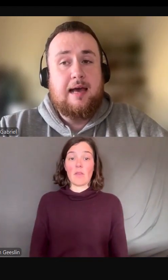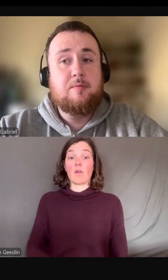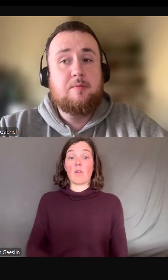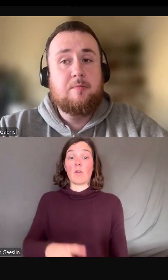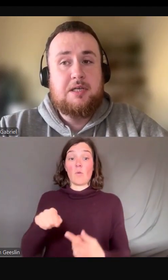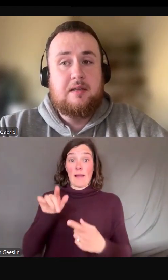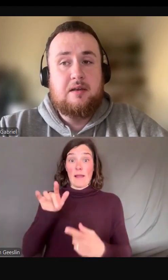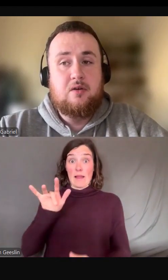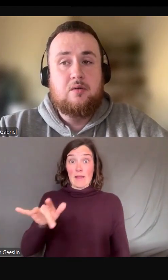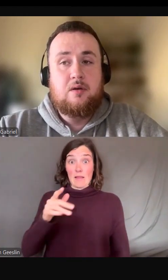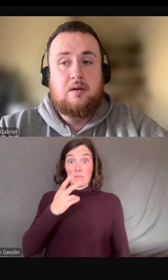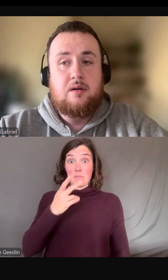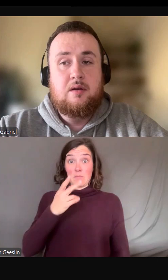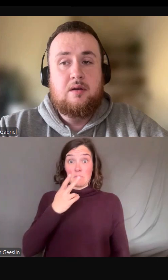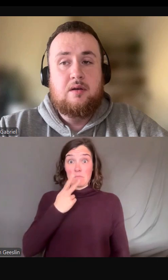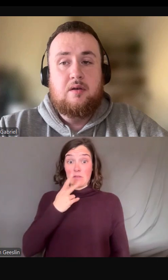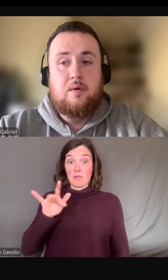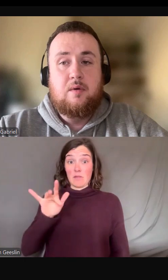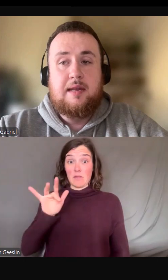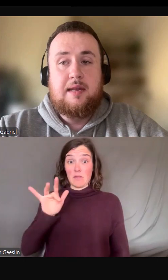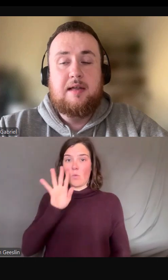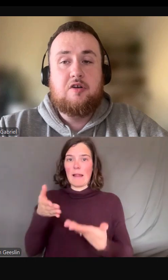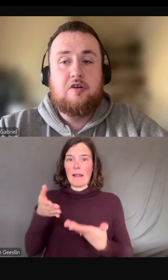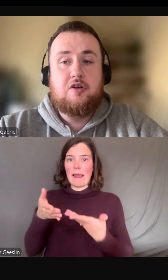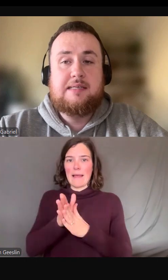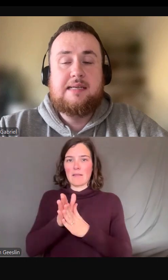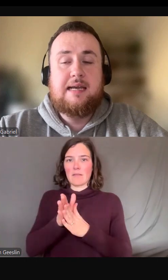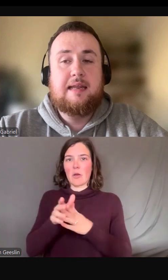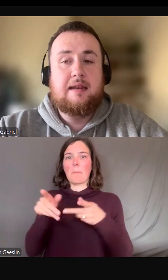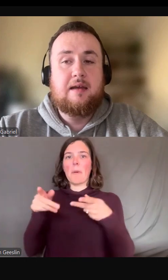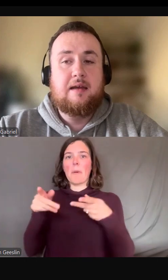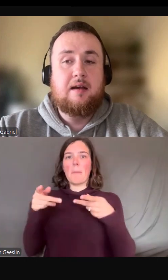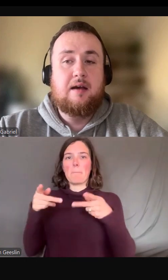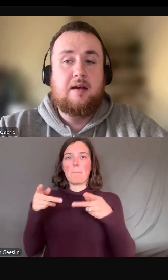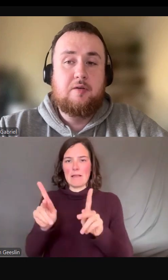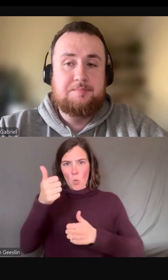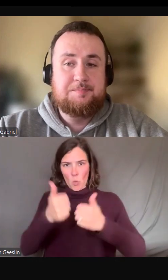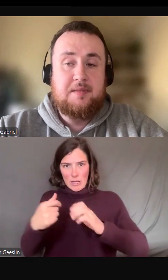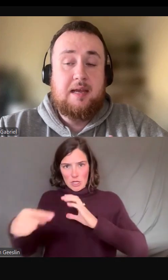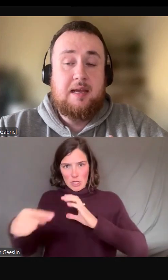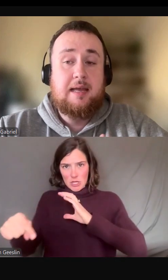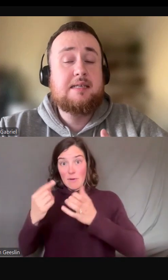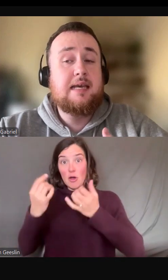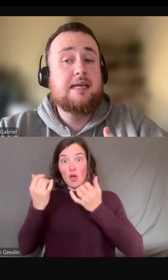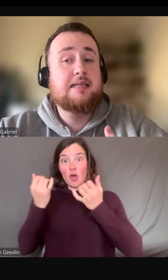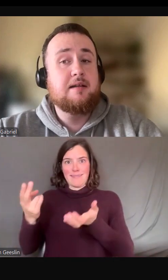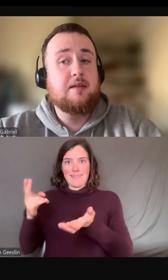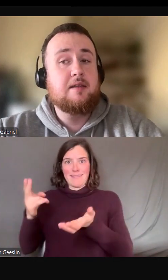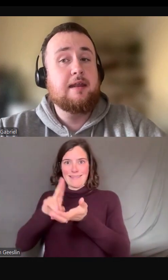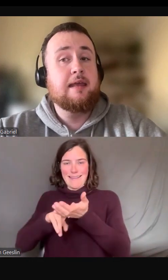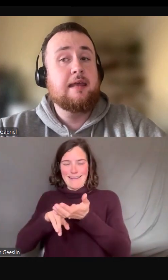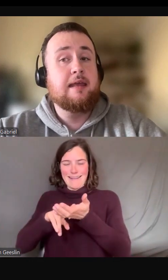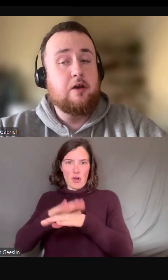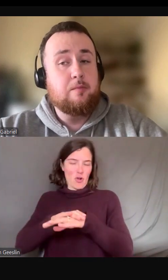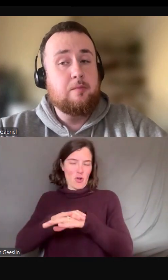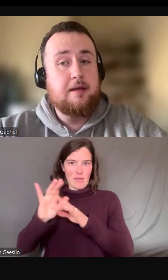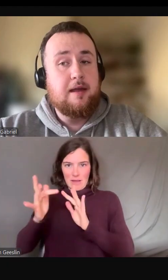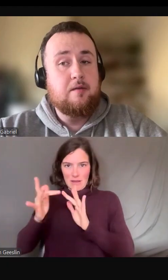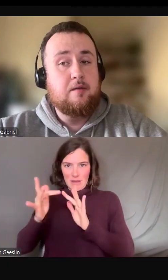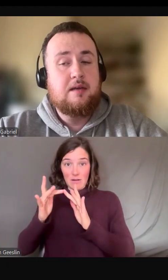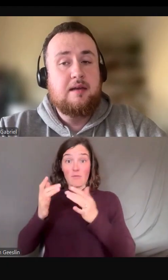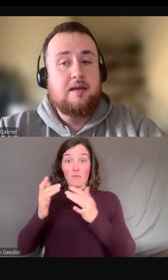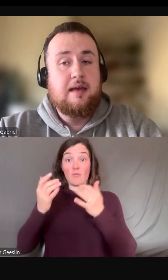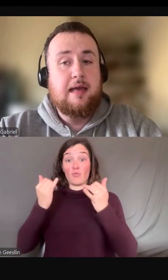ask permission to know what email you're currently signed in on your browser. In this case, I'm logged in with a @Helperbird